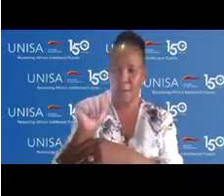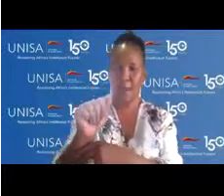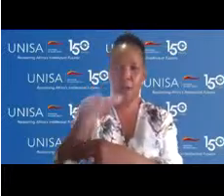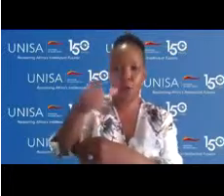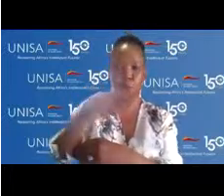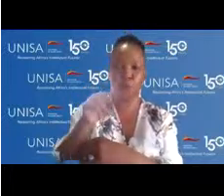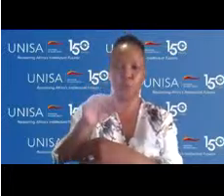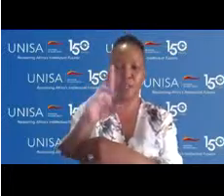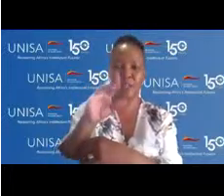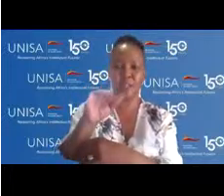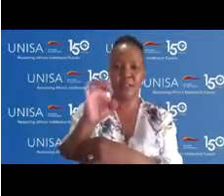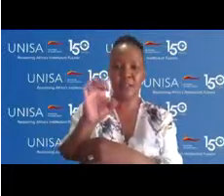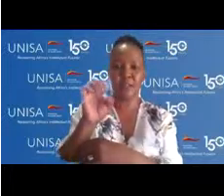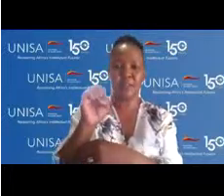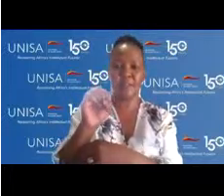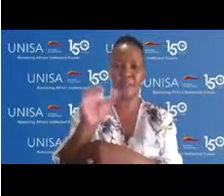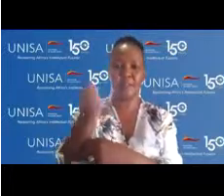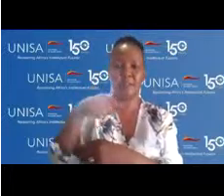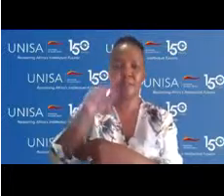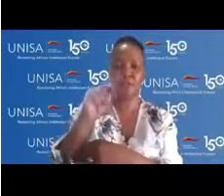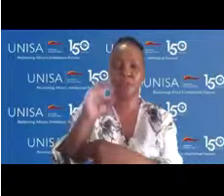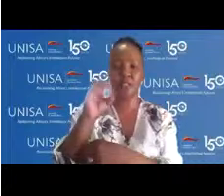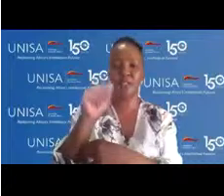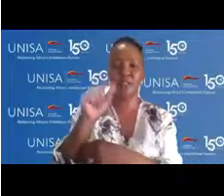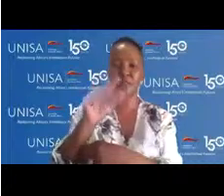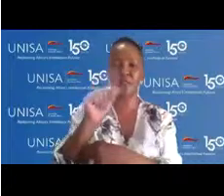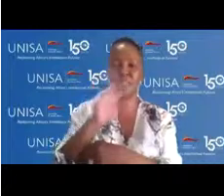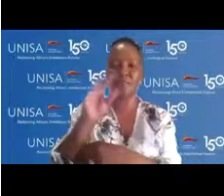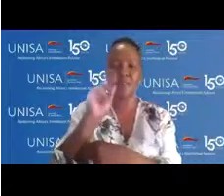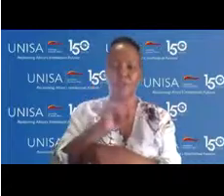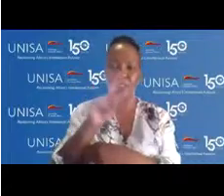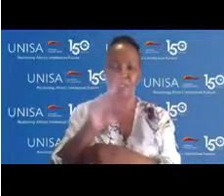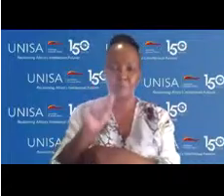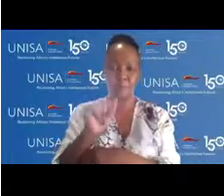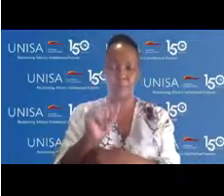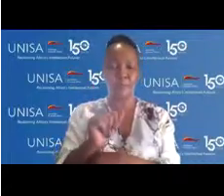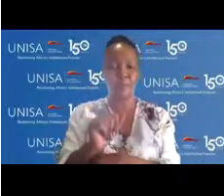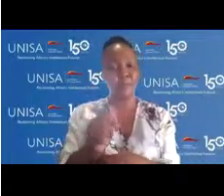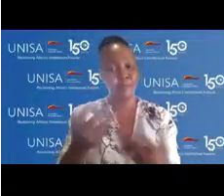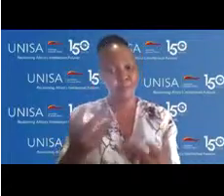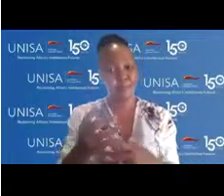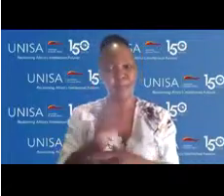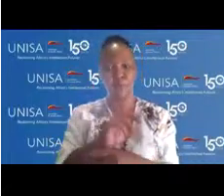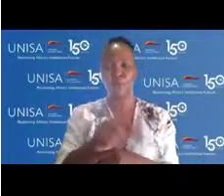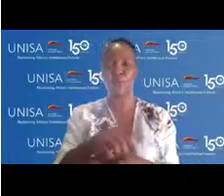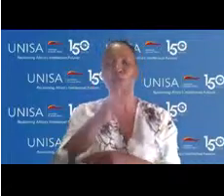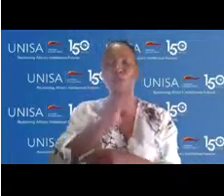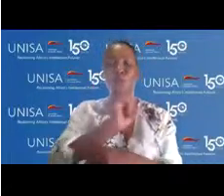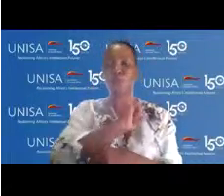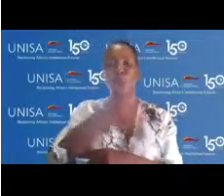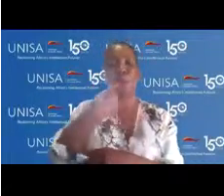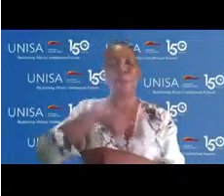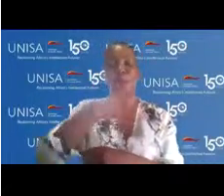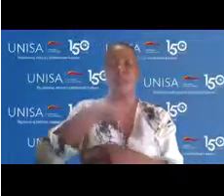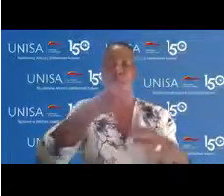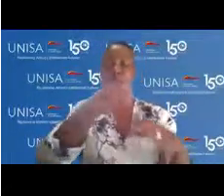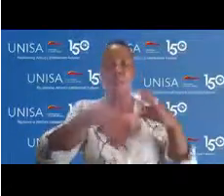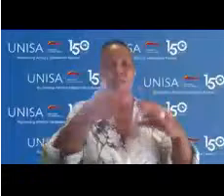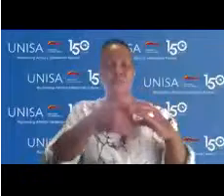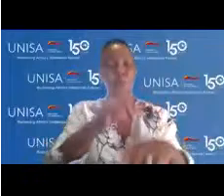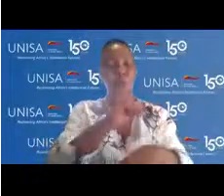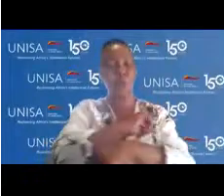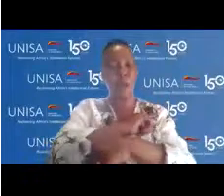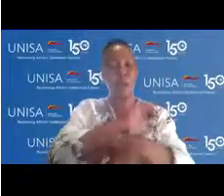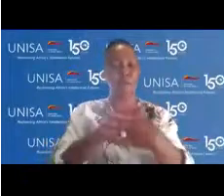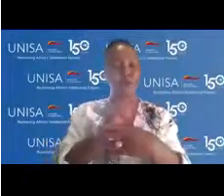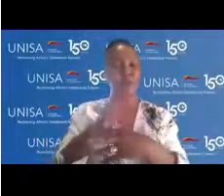Dataqueries@unisa.ac.za. Very, very important. But please do not use your personal emails. Why, guys? Because remember what we covered yesterday.